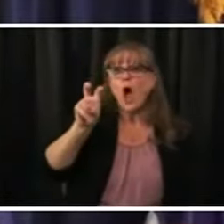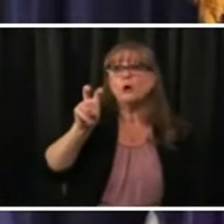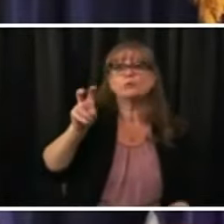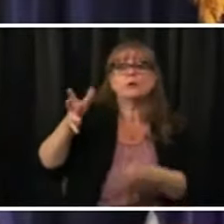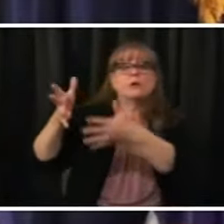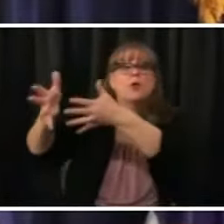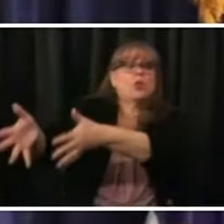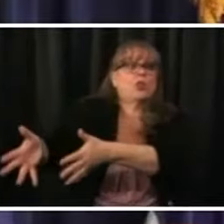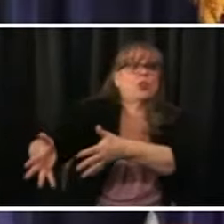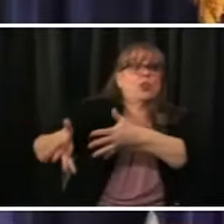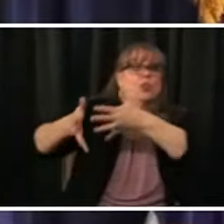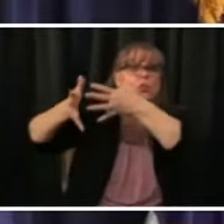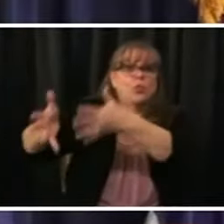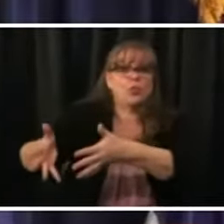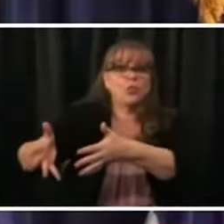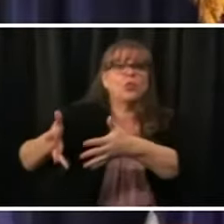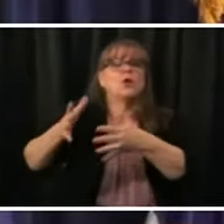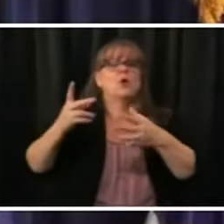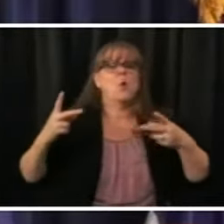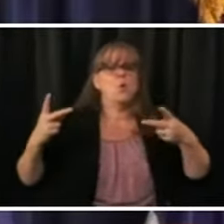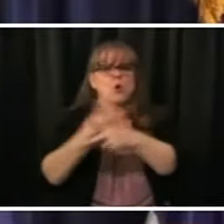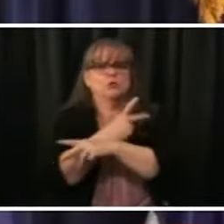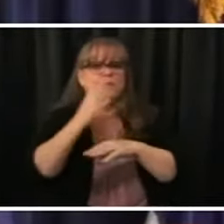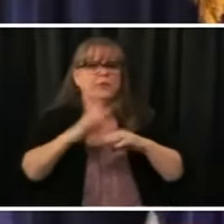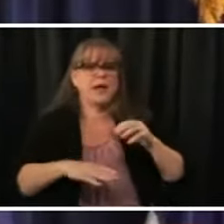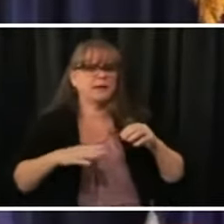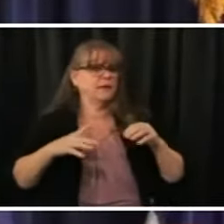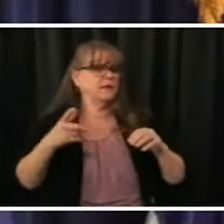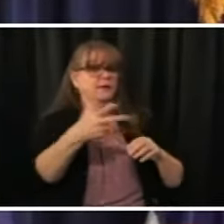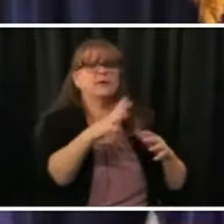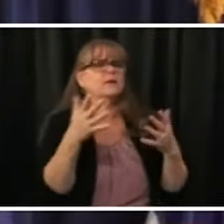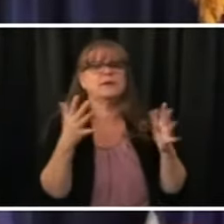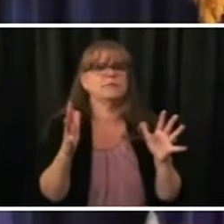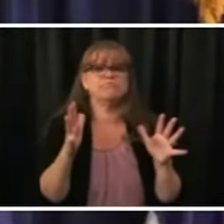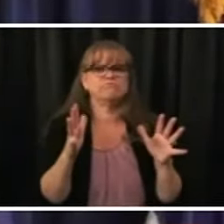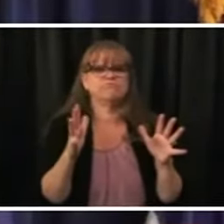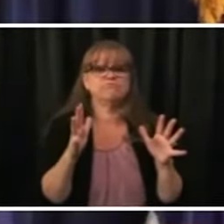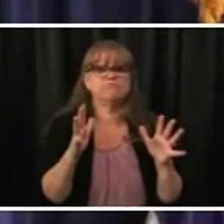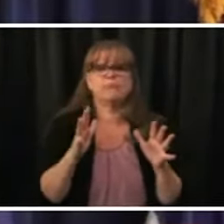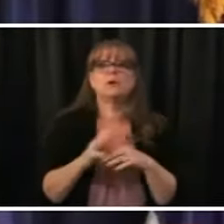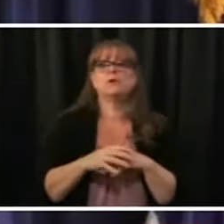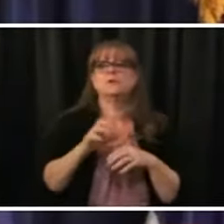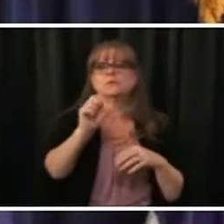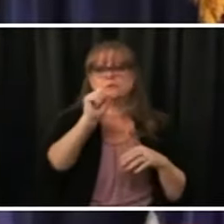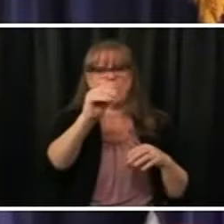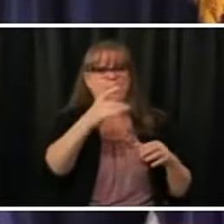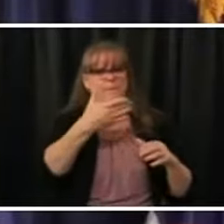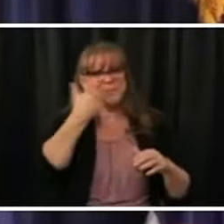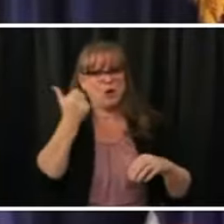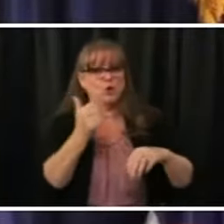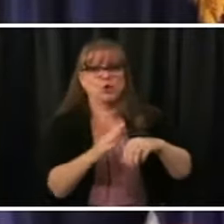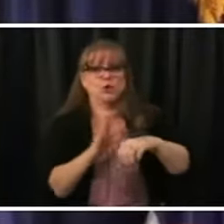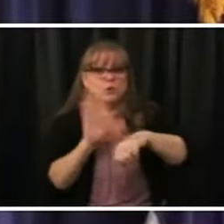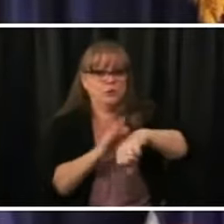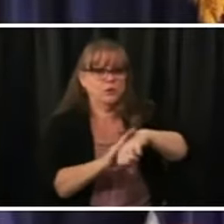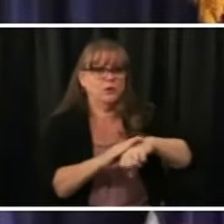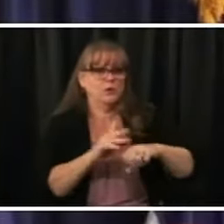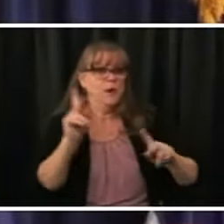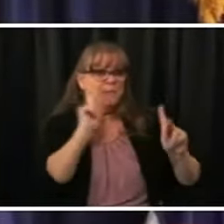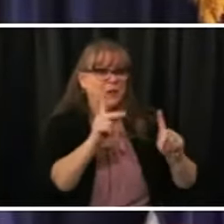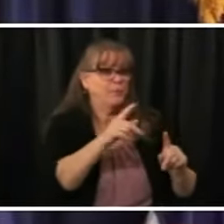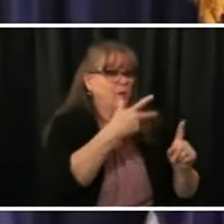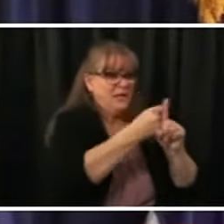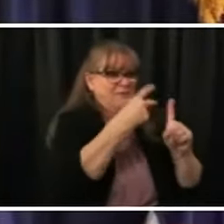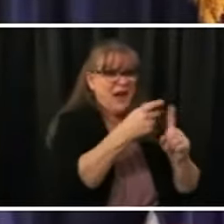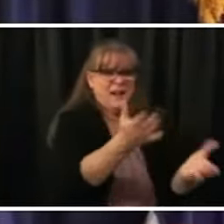quick thinking and creativity, they were able to get 200 educators there to make sure that the doses were put into arms of those who were scheduled to